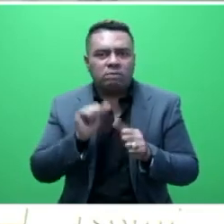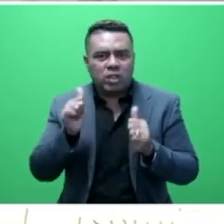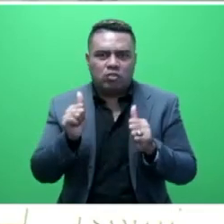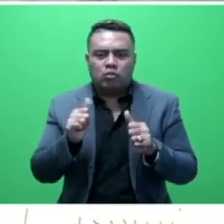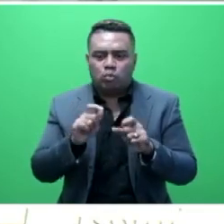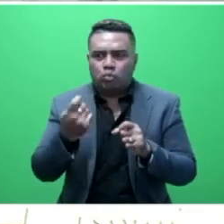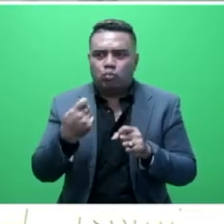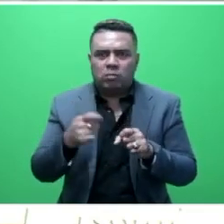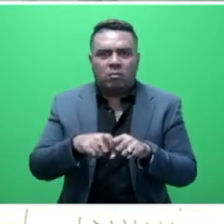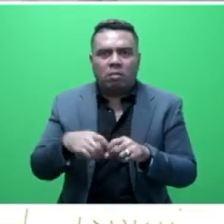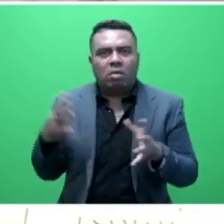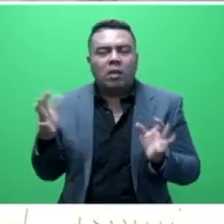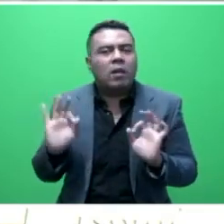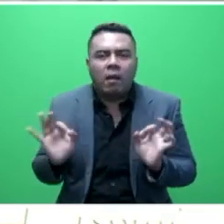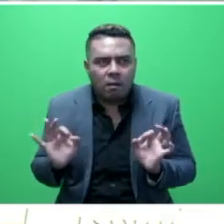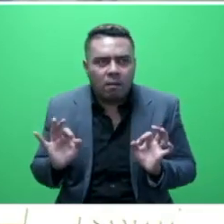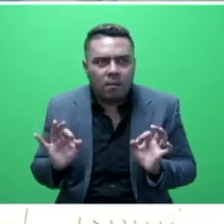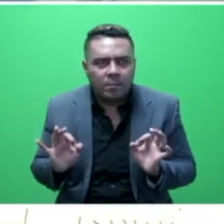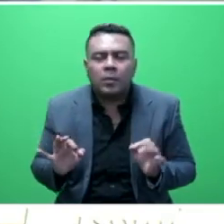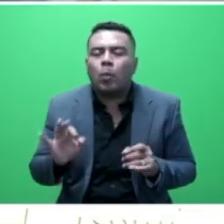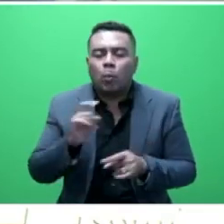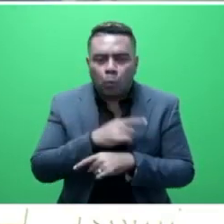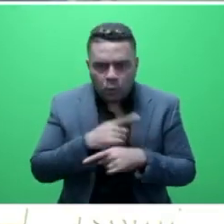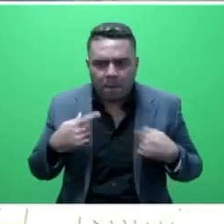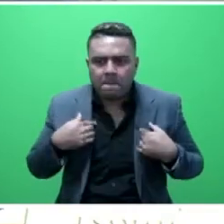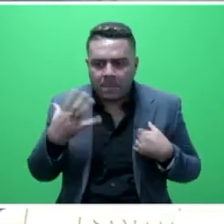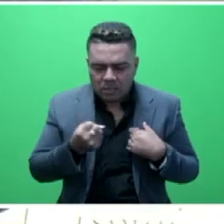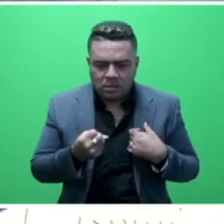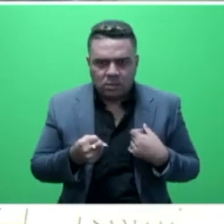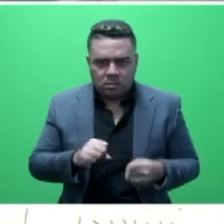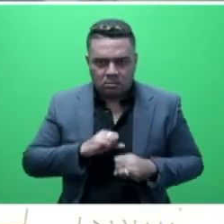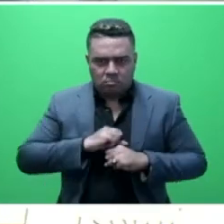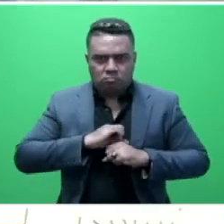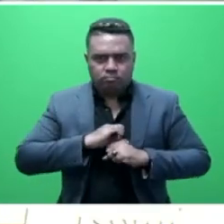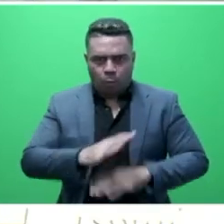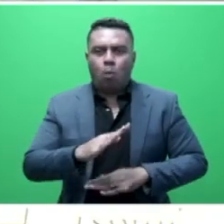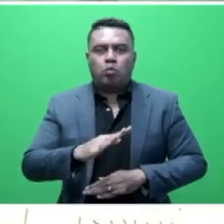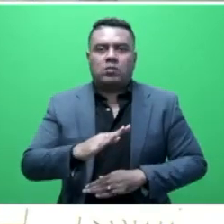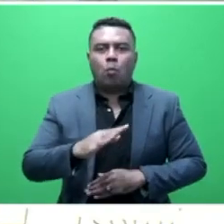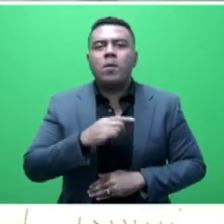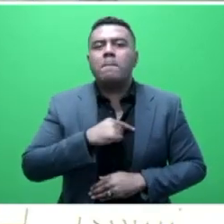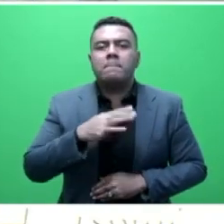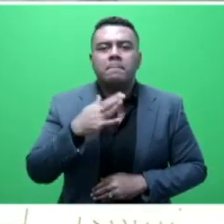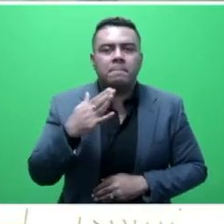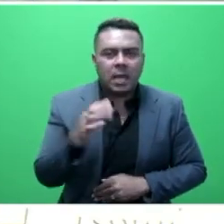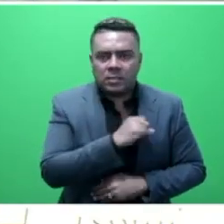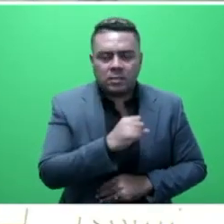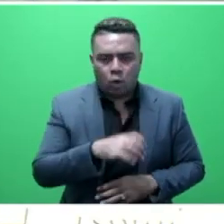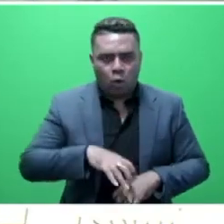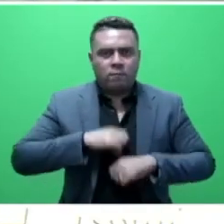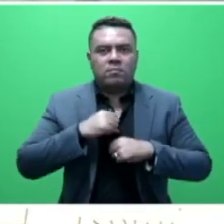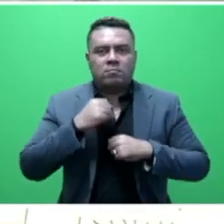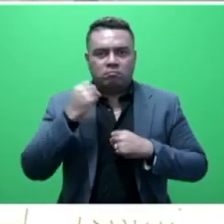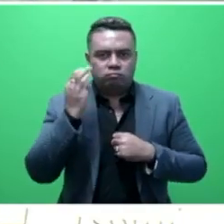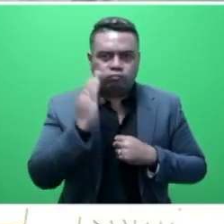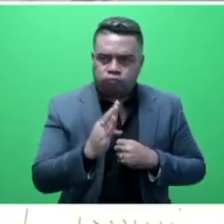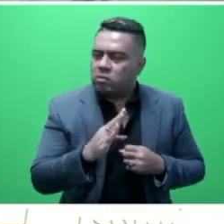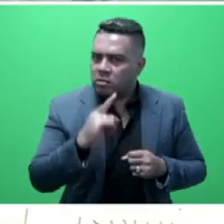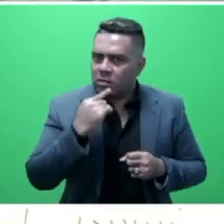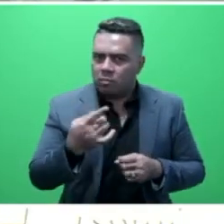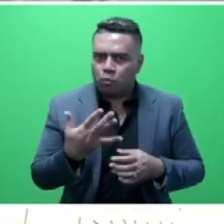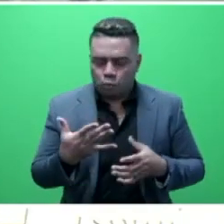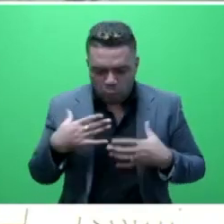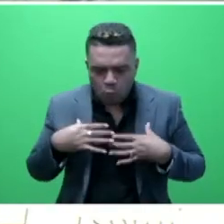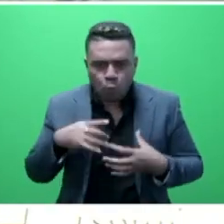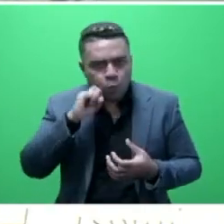steps won't cut it. Our recovery must be bold. It demands every ounce of administrative and political